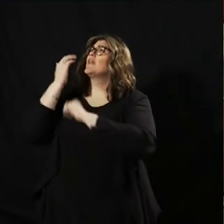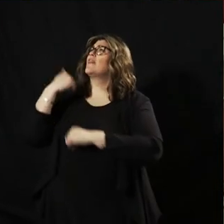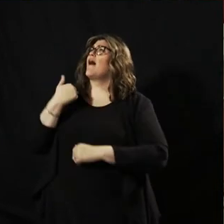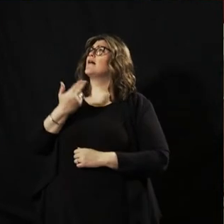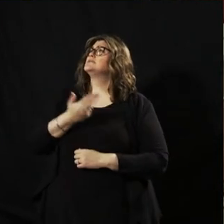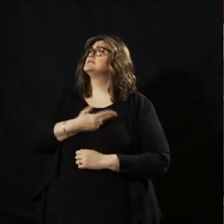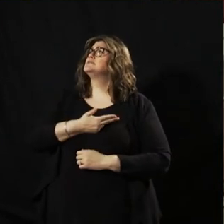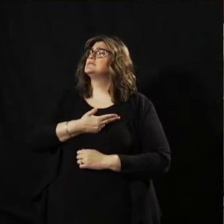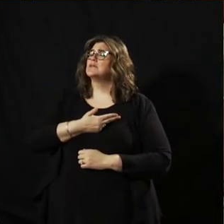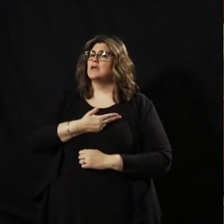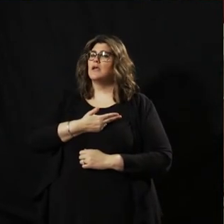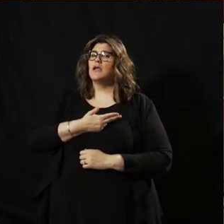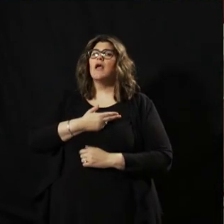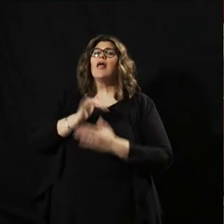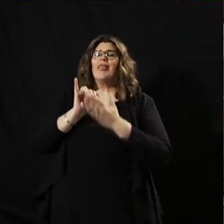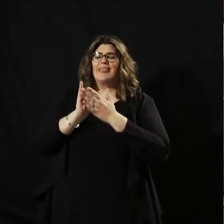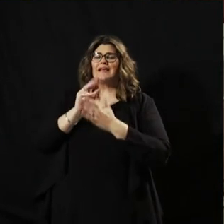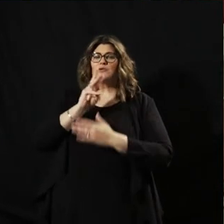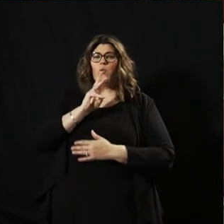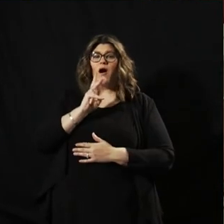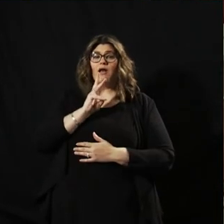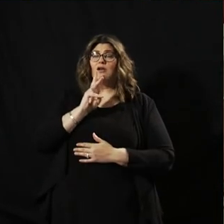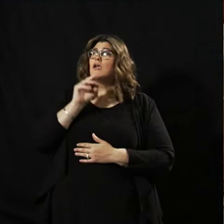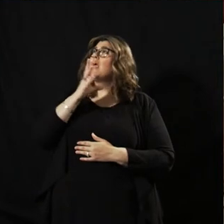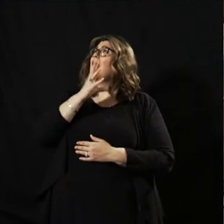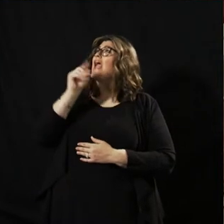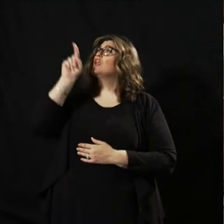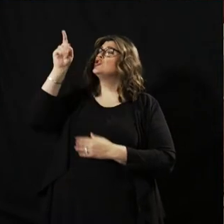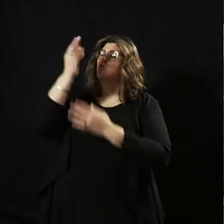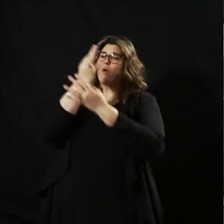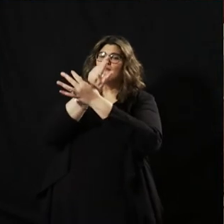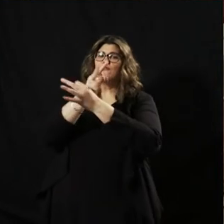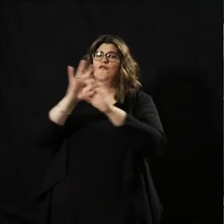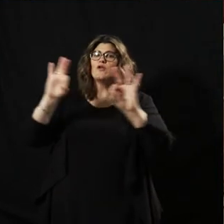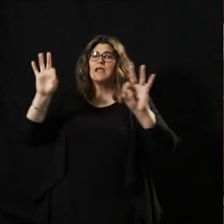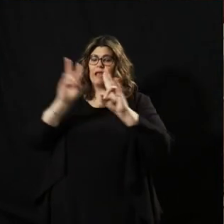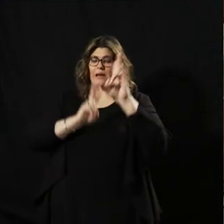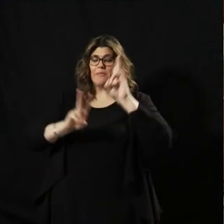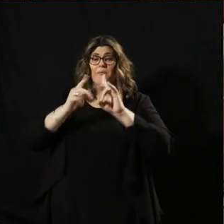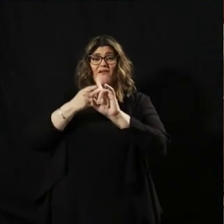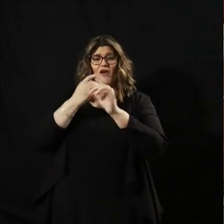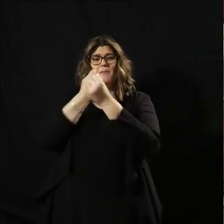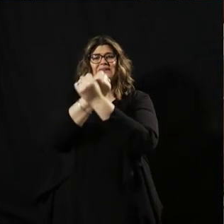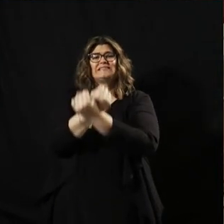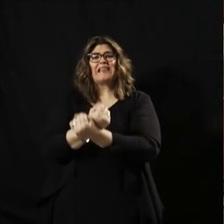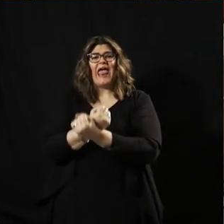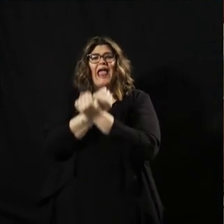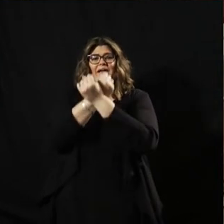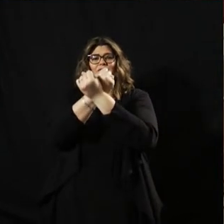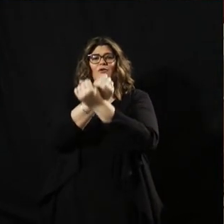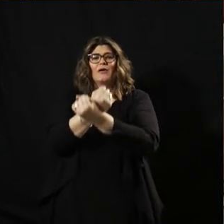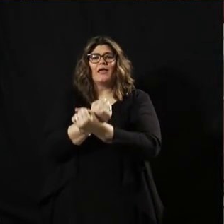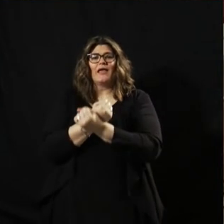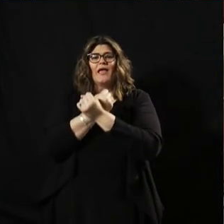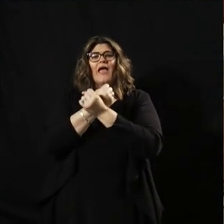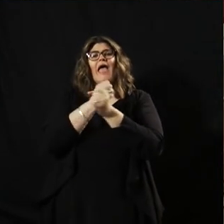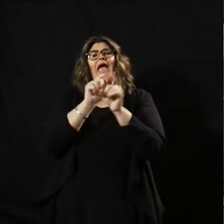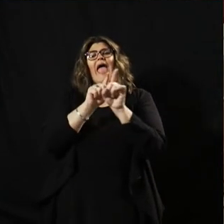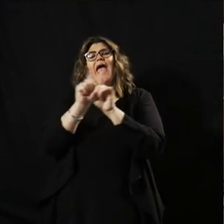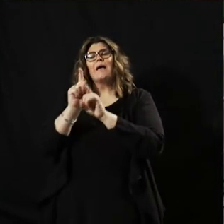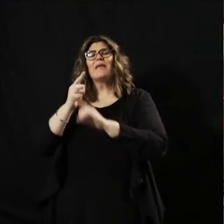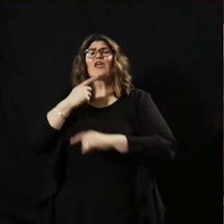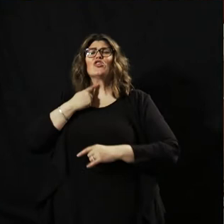For through water you freed your people from slavery and quenched their thirst in